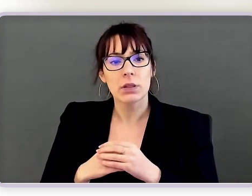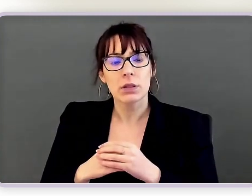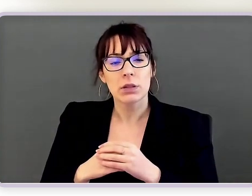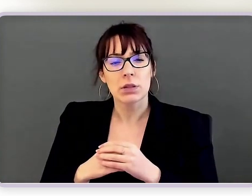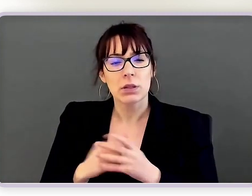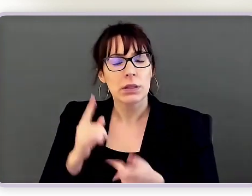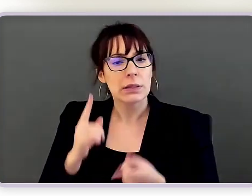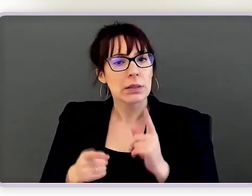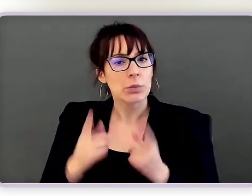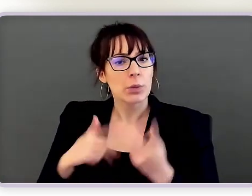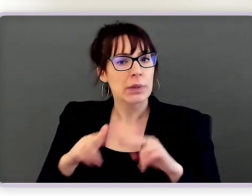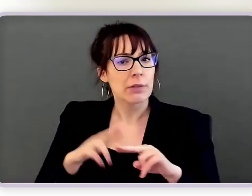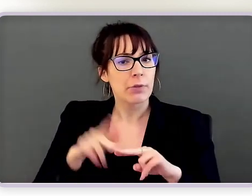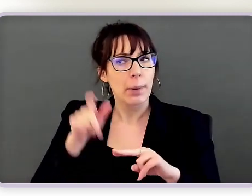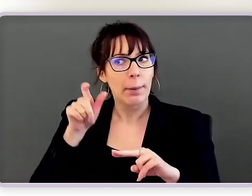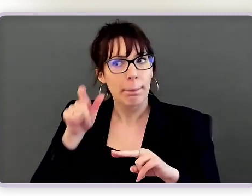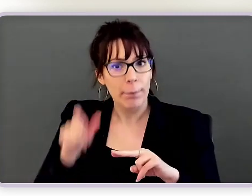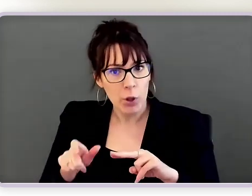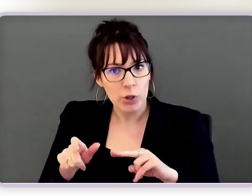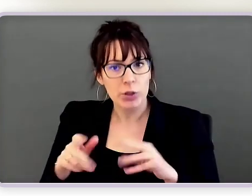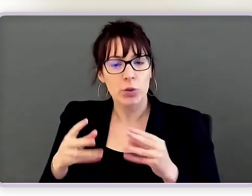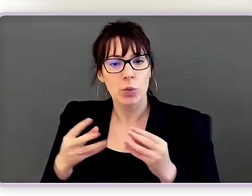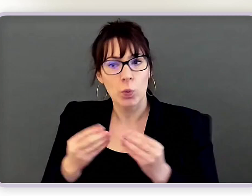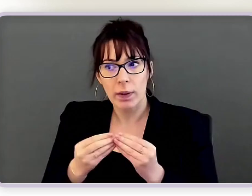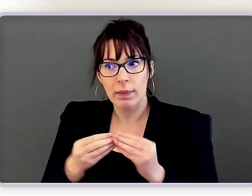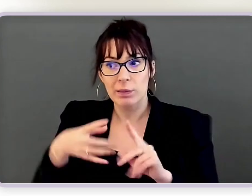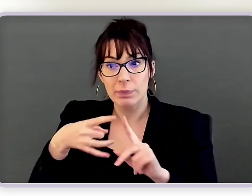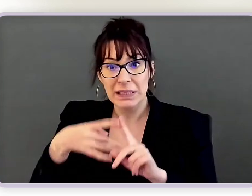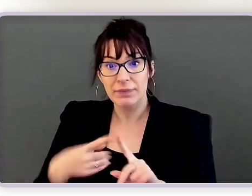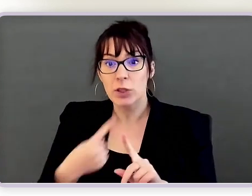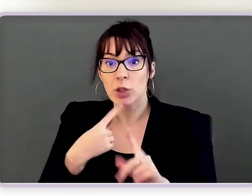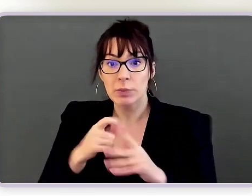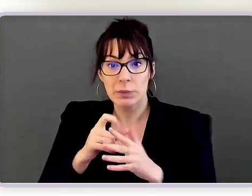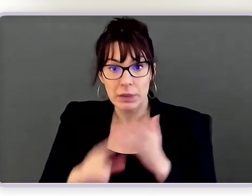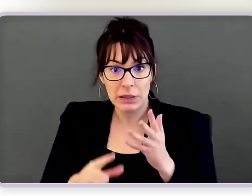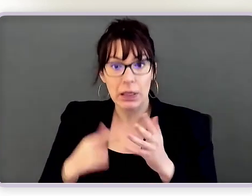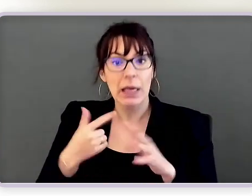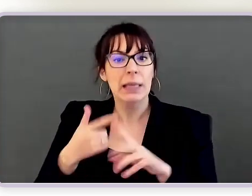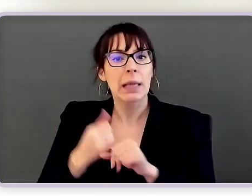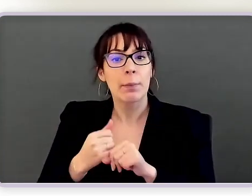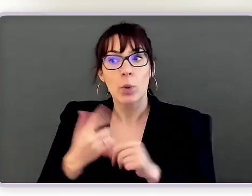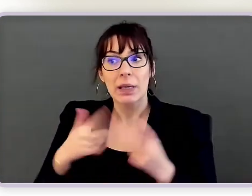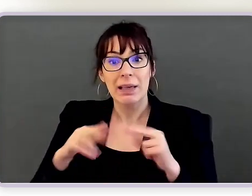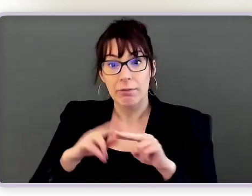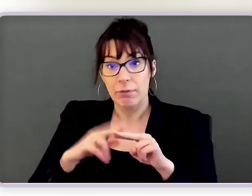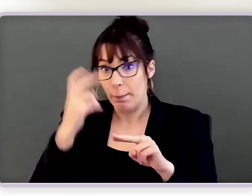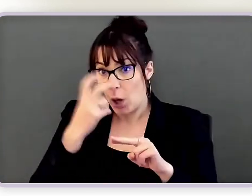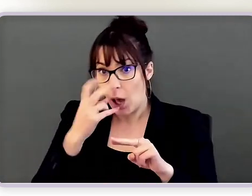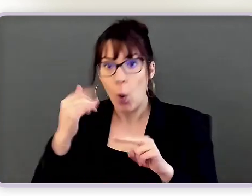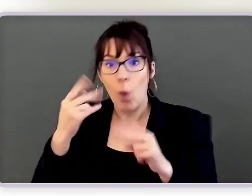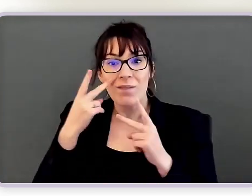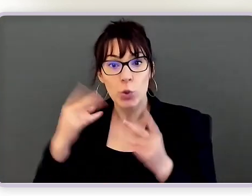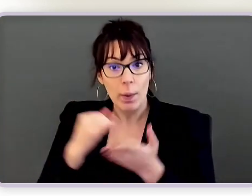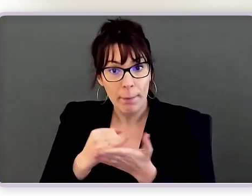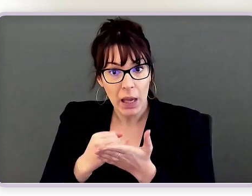disability. So a person with a vision impairment, if they applied to enroll in a deaf school, the deaf